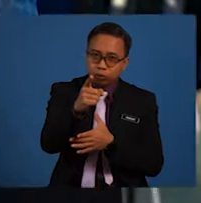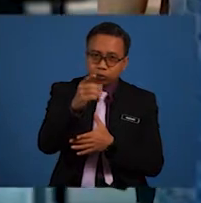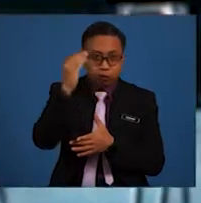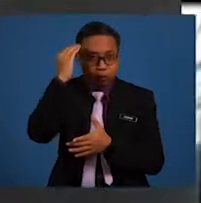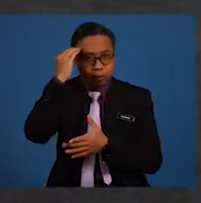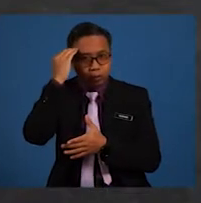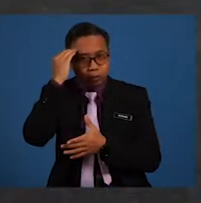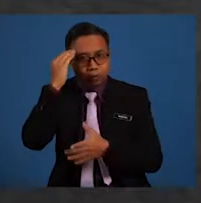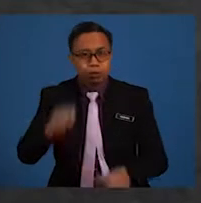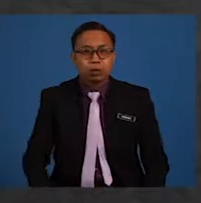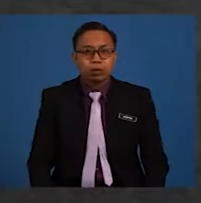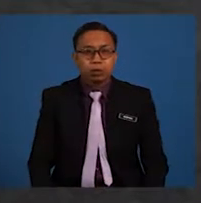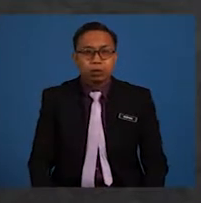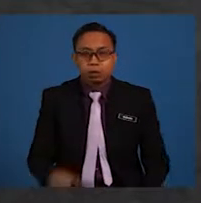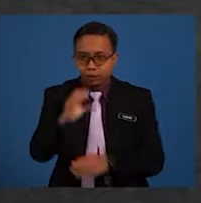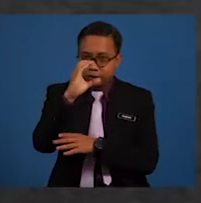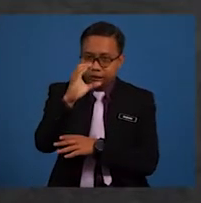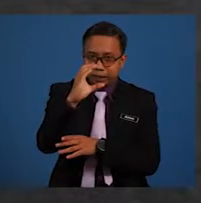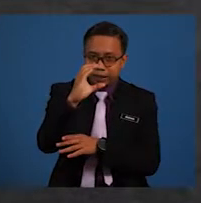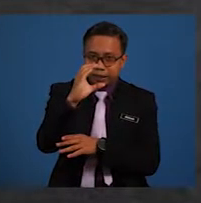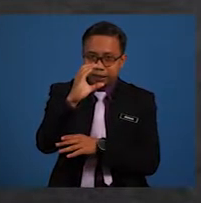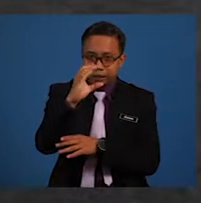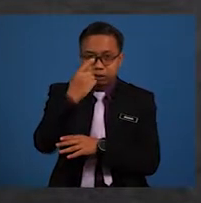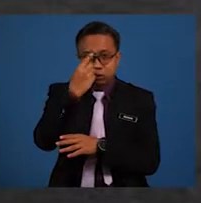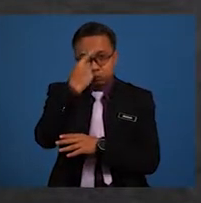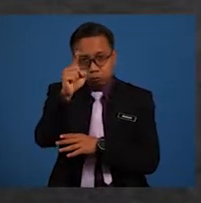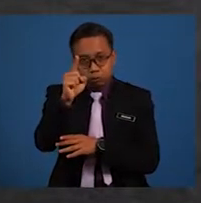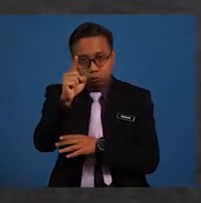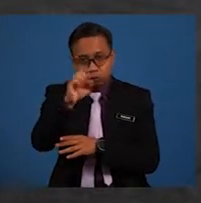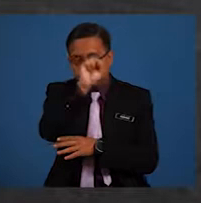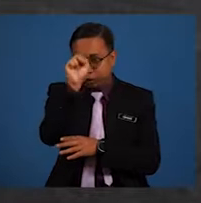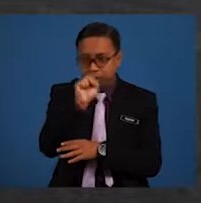of is option C to this question.